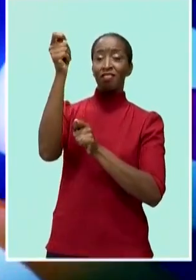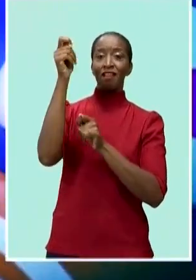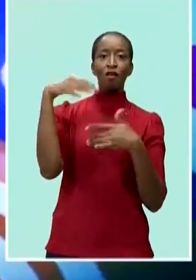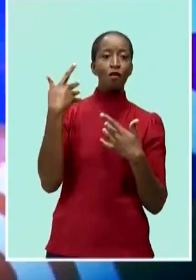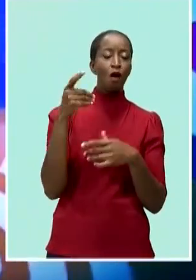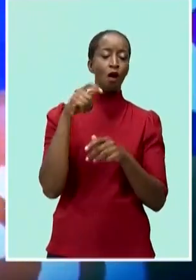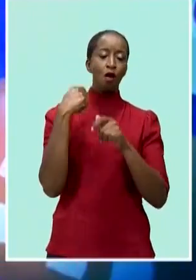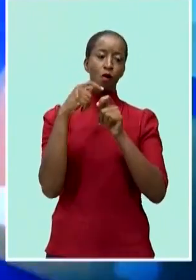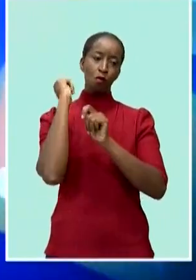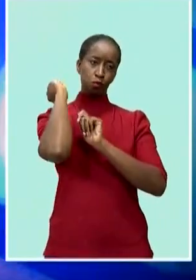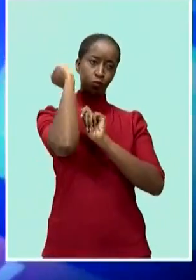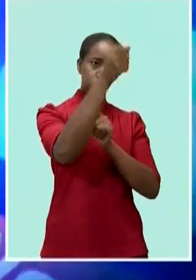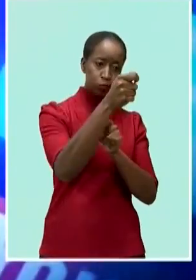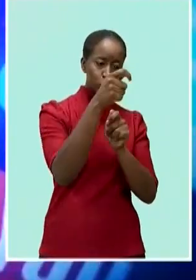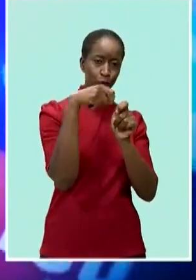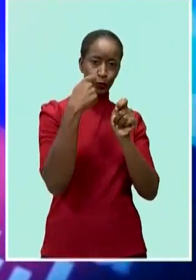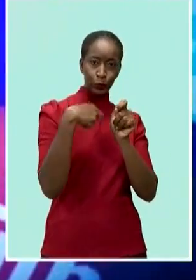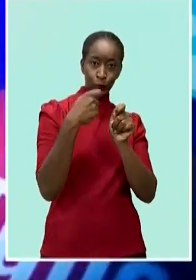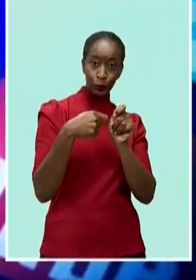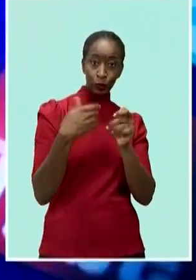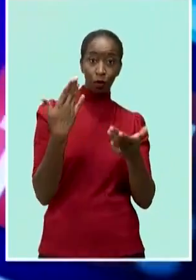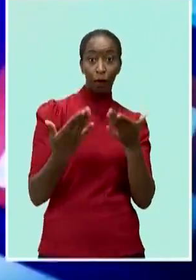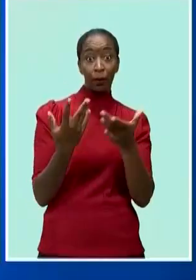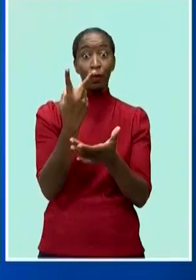next video, maybe you decided to do both.